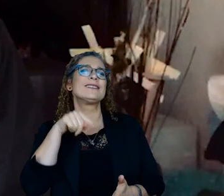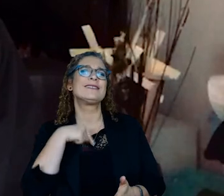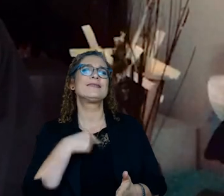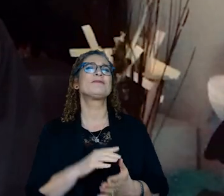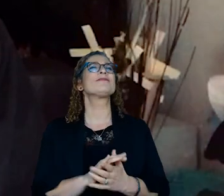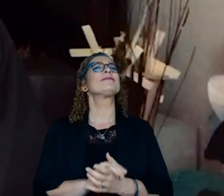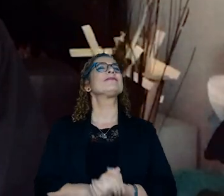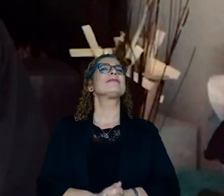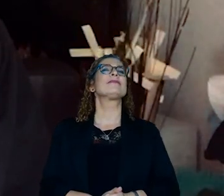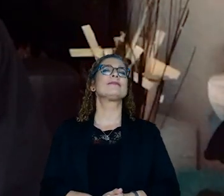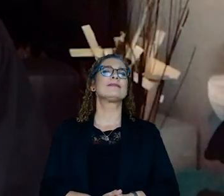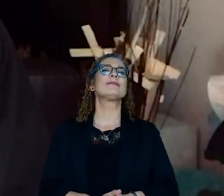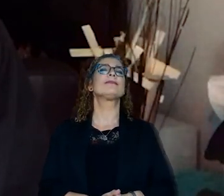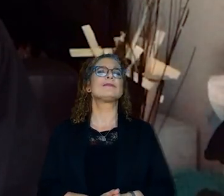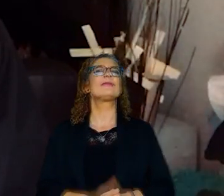Lord, graciously hear us.